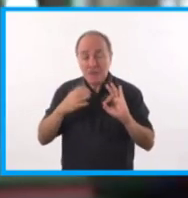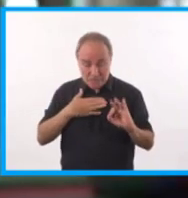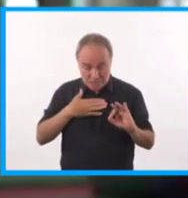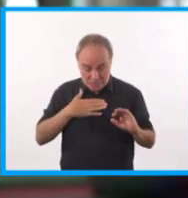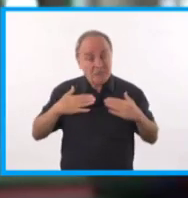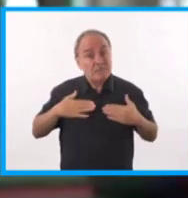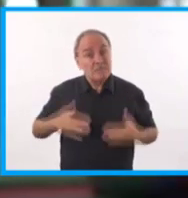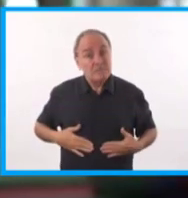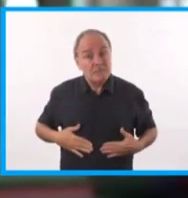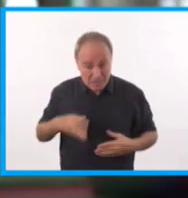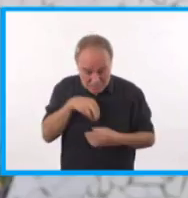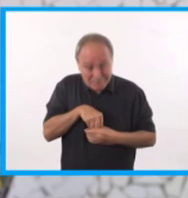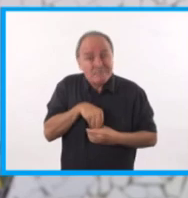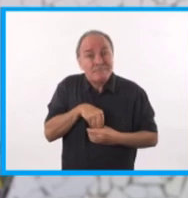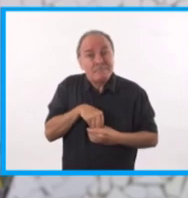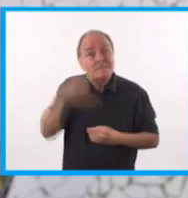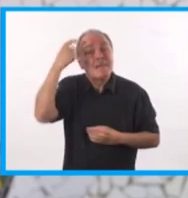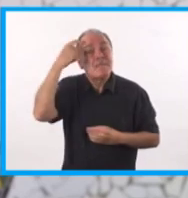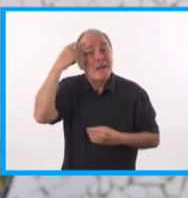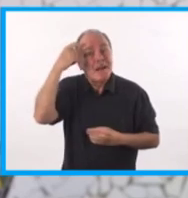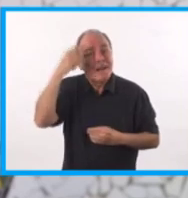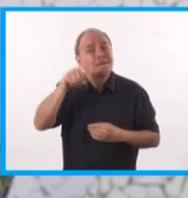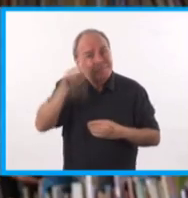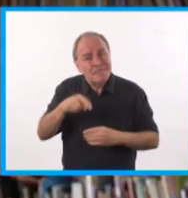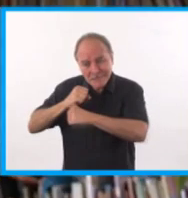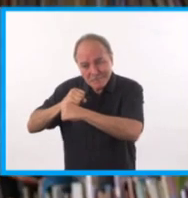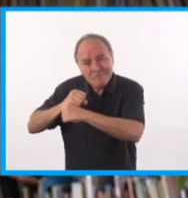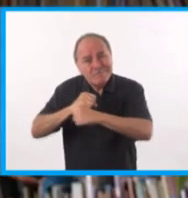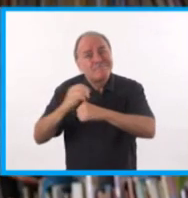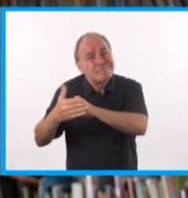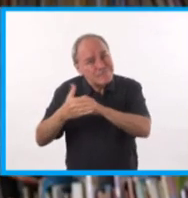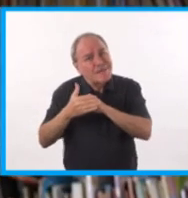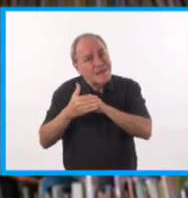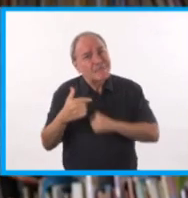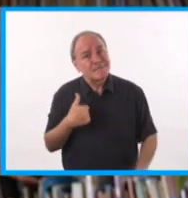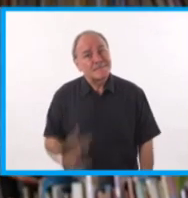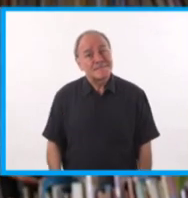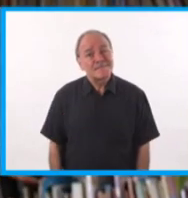Just like anyone else, my body, my soul and my mind deserve to be protected.